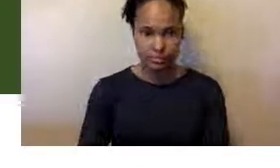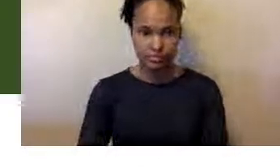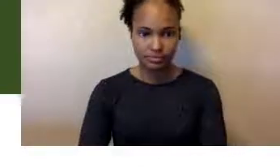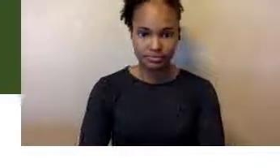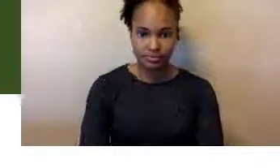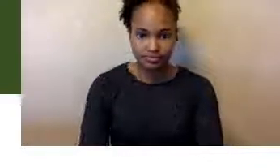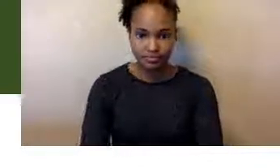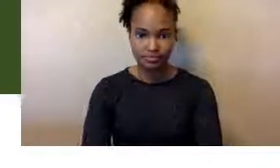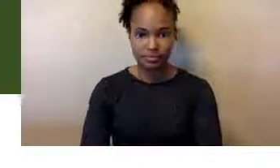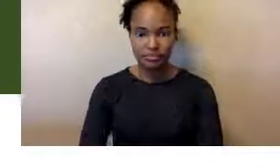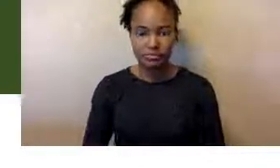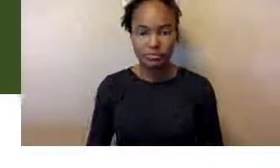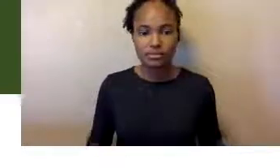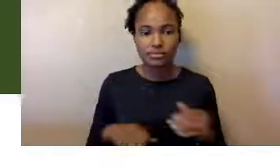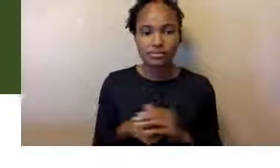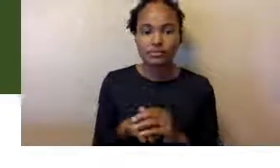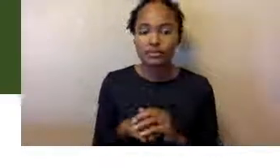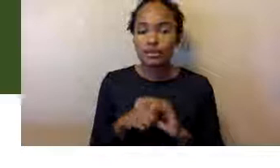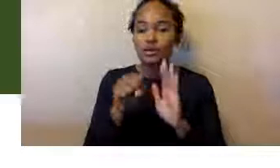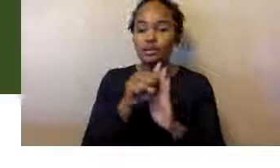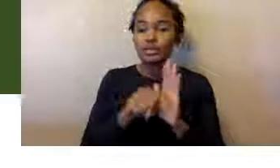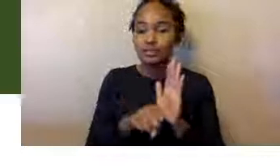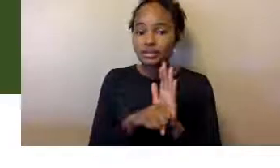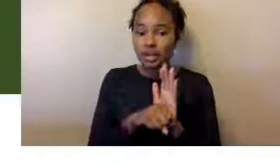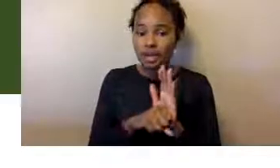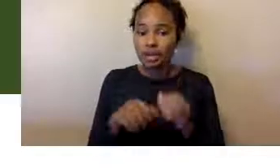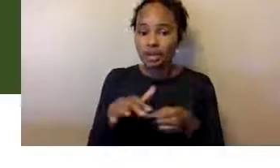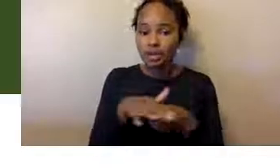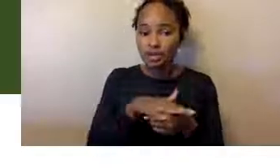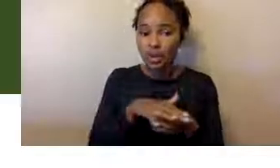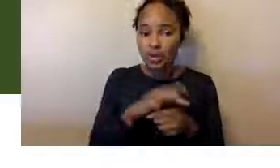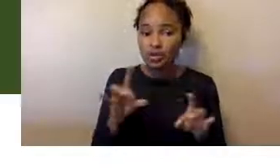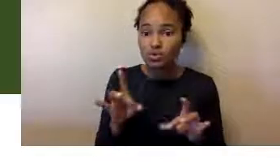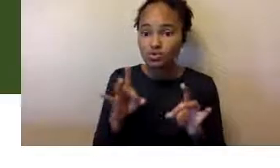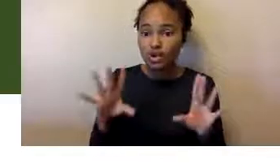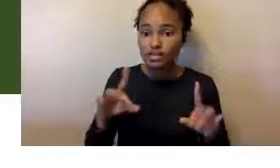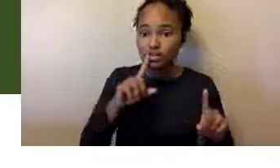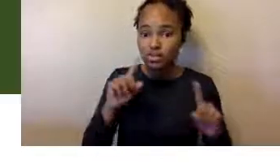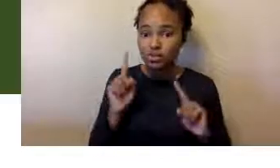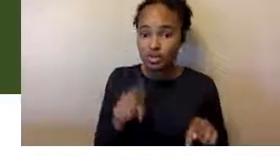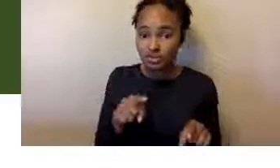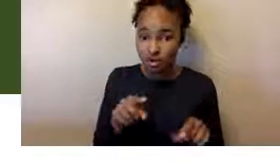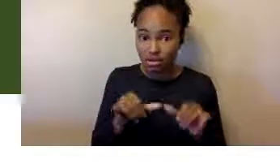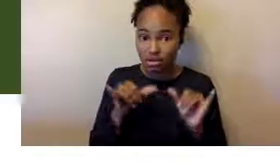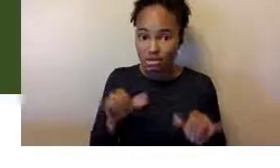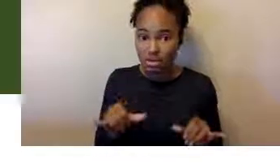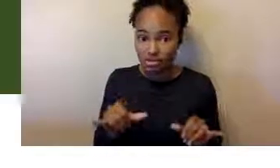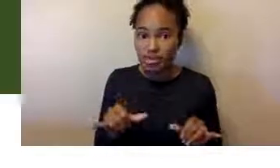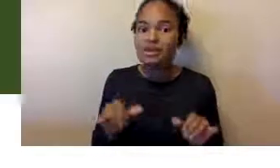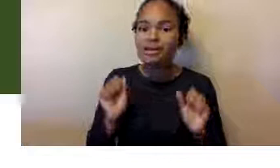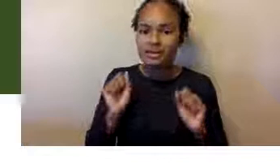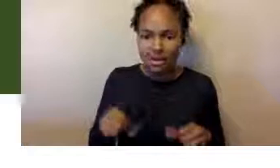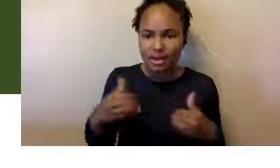And state or local crisis response systems can have the effect of discrimination by providing